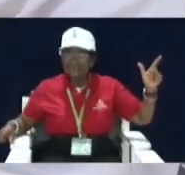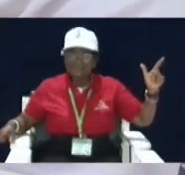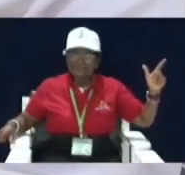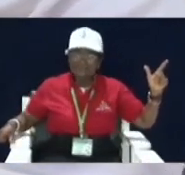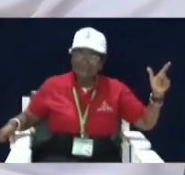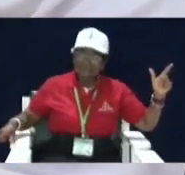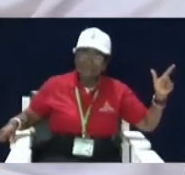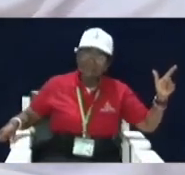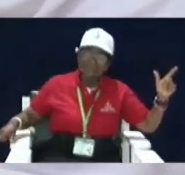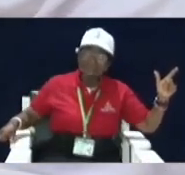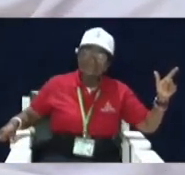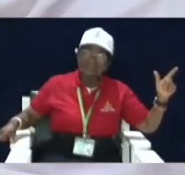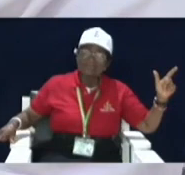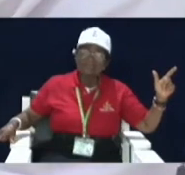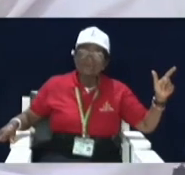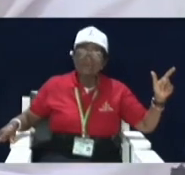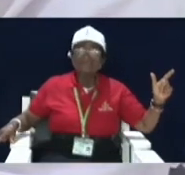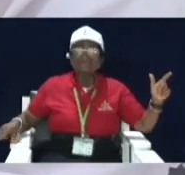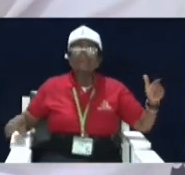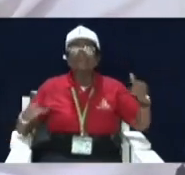Christ is my Lord. Thank you, Daddy.